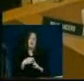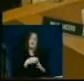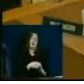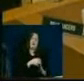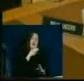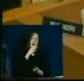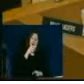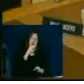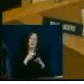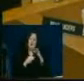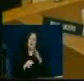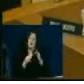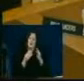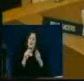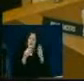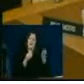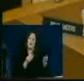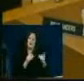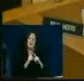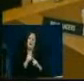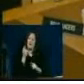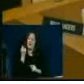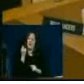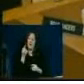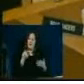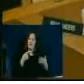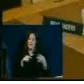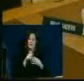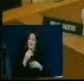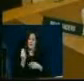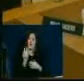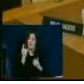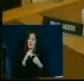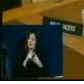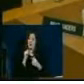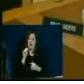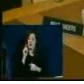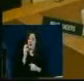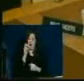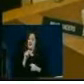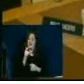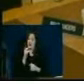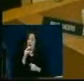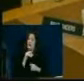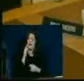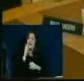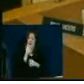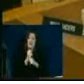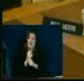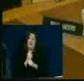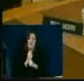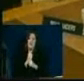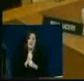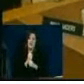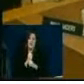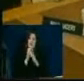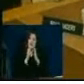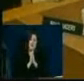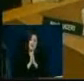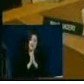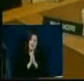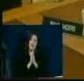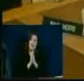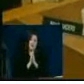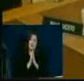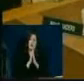motion, but I'm kind of leaning toward come next Monday, waiting until the Attorney General has, if we're going to get an issue, a request, and if they're